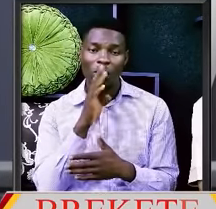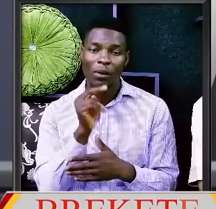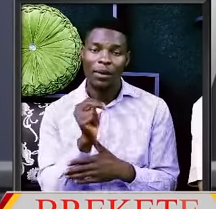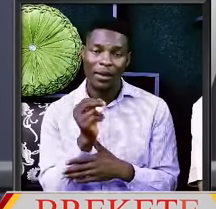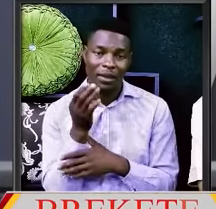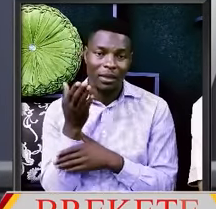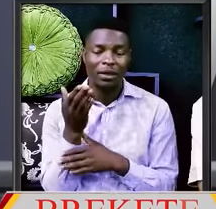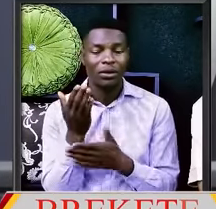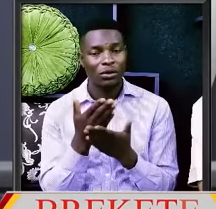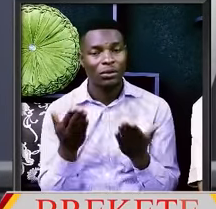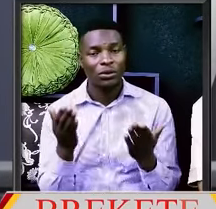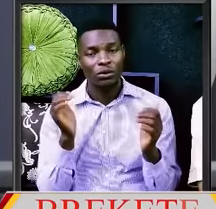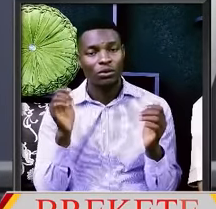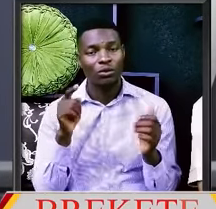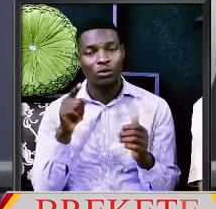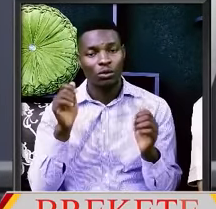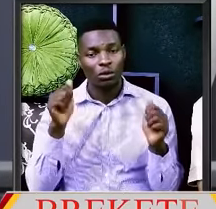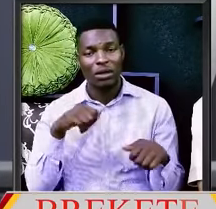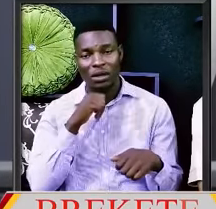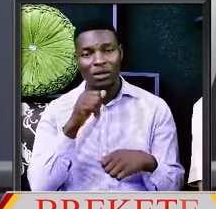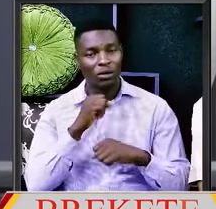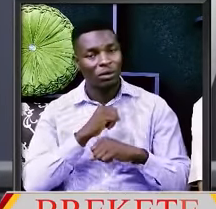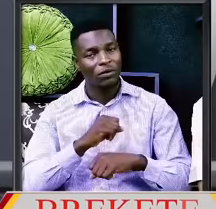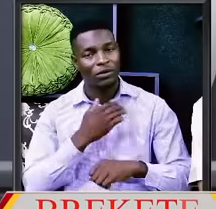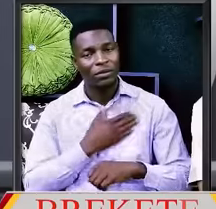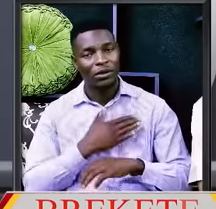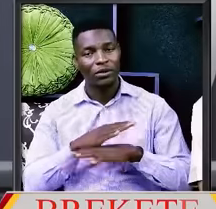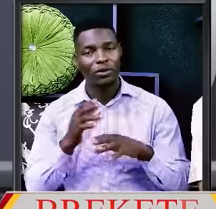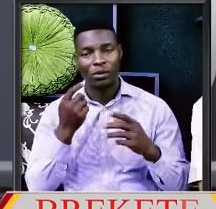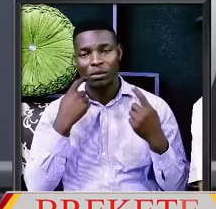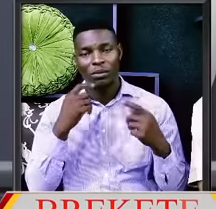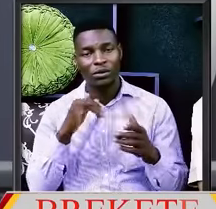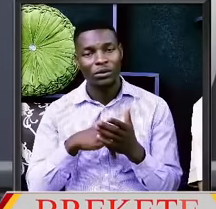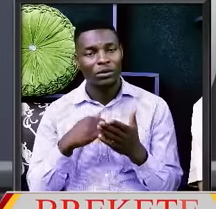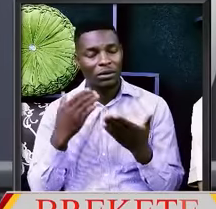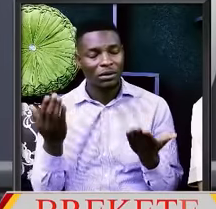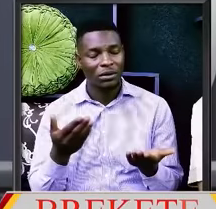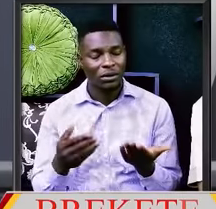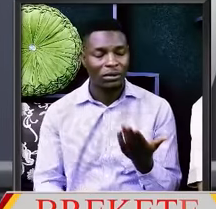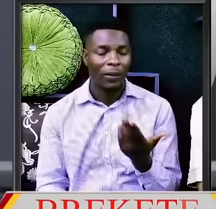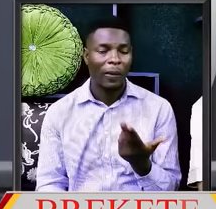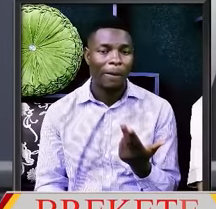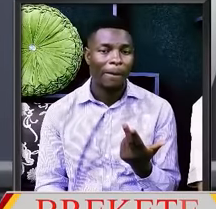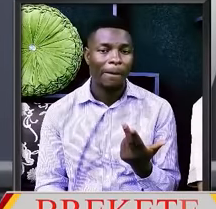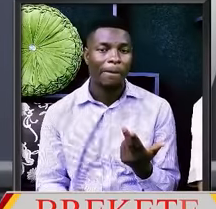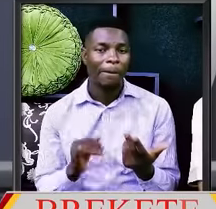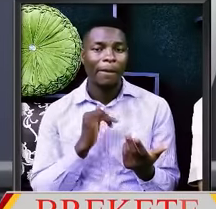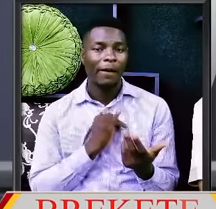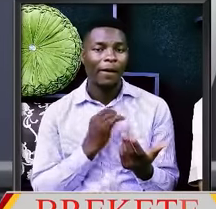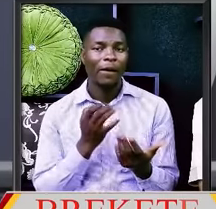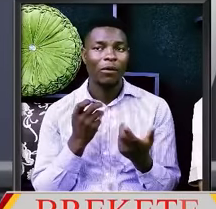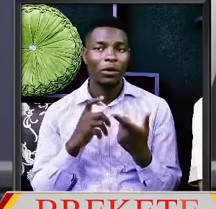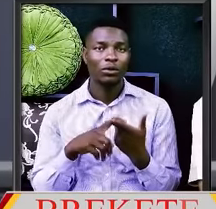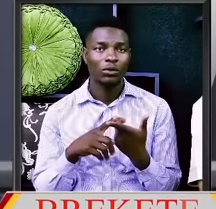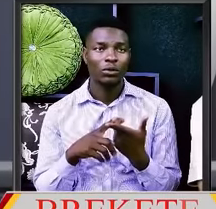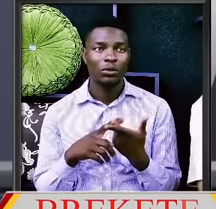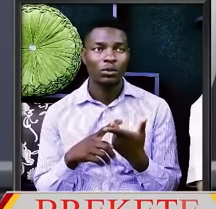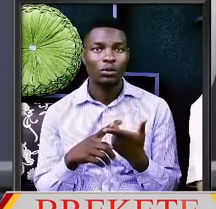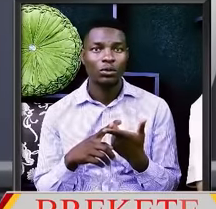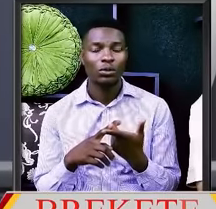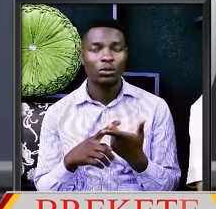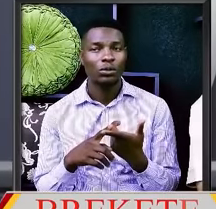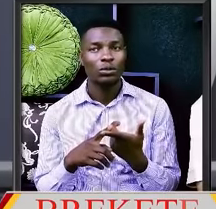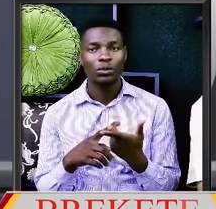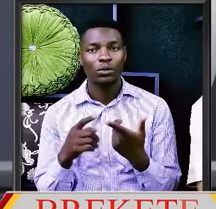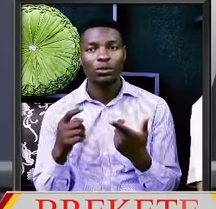there. Something you cannot defend. Please don't mention it here, ma. I won't do that. I understand the ground rules of